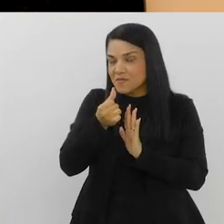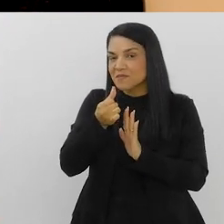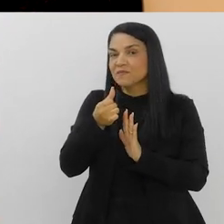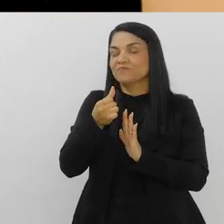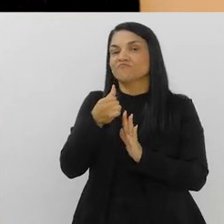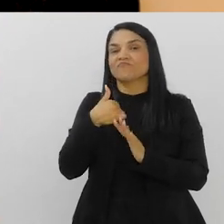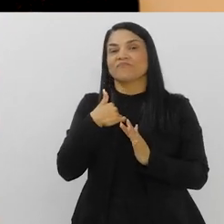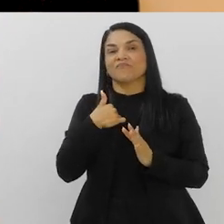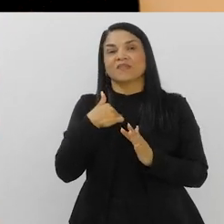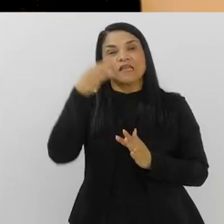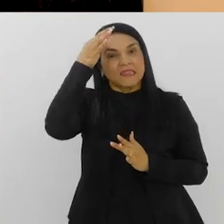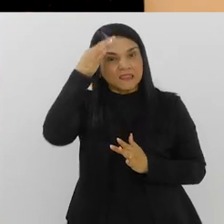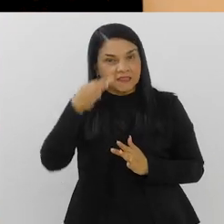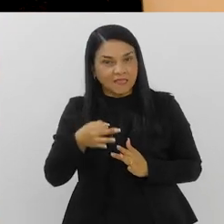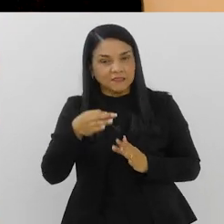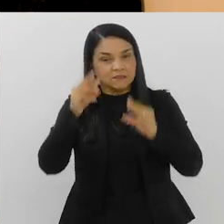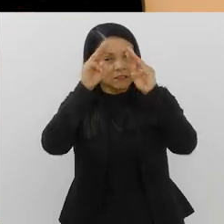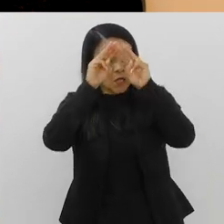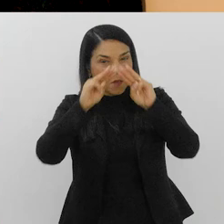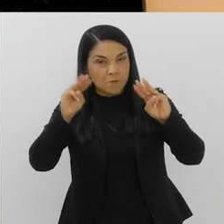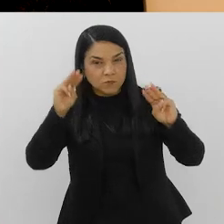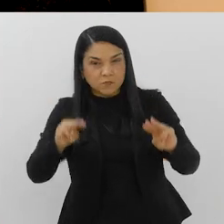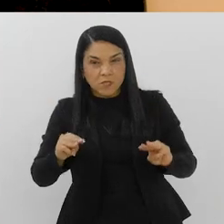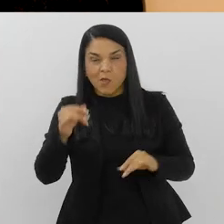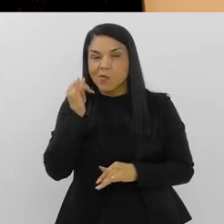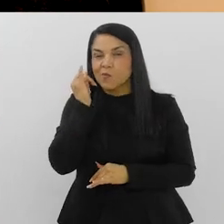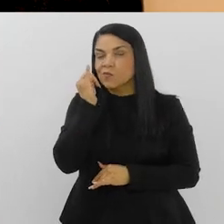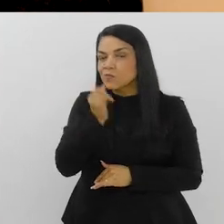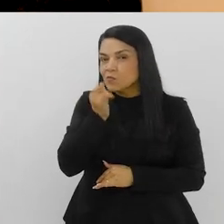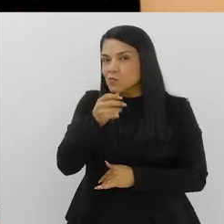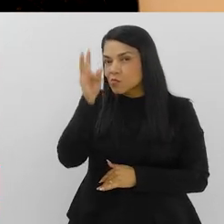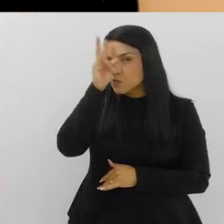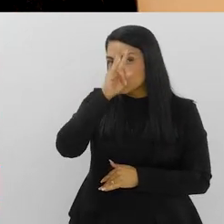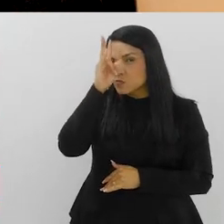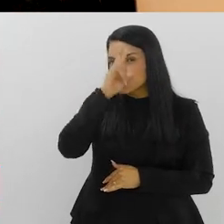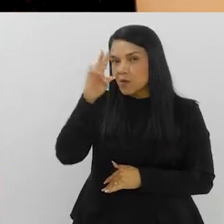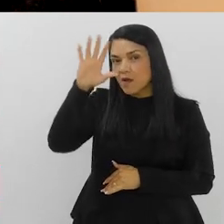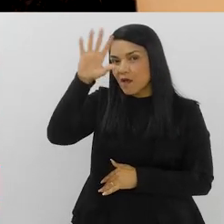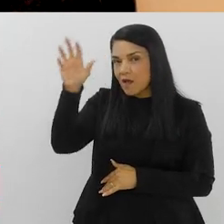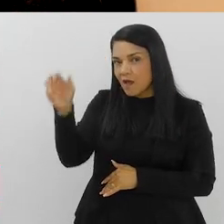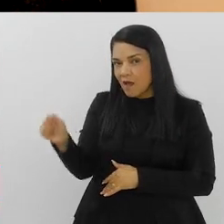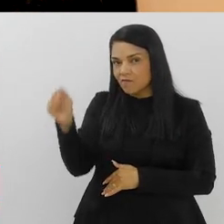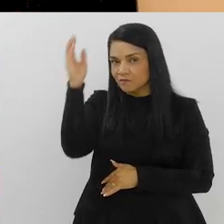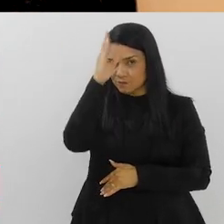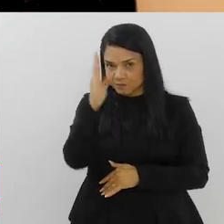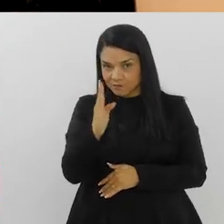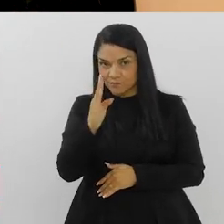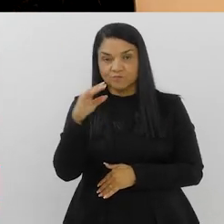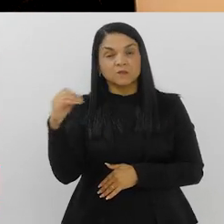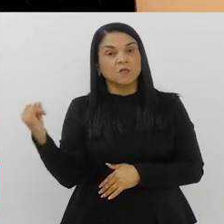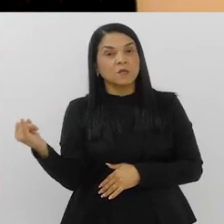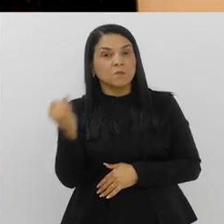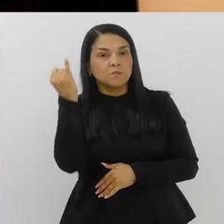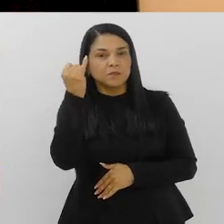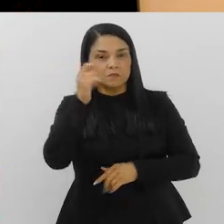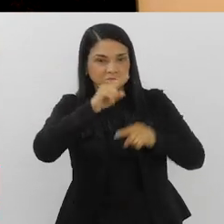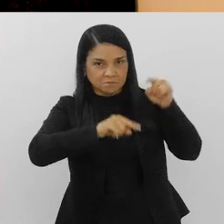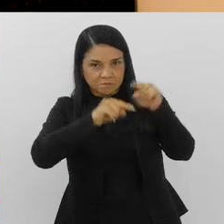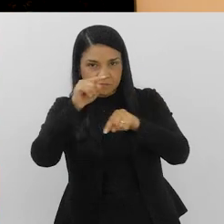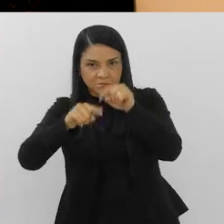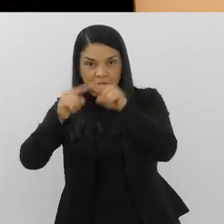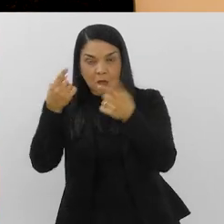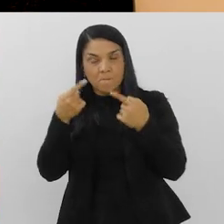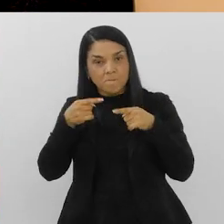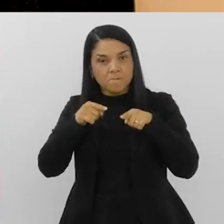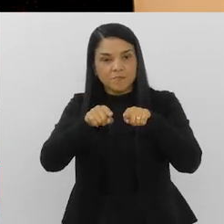first of we understand that this is the museum of history of Afro-Brasile culture. The importance of these pieces,